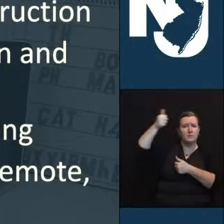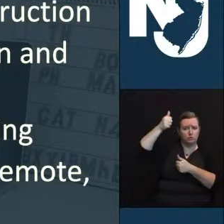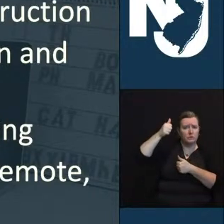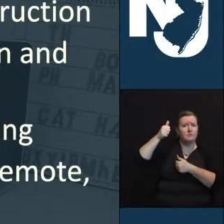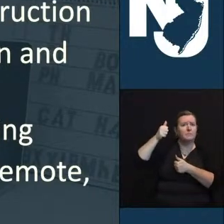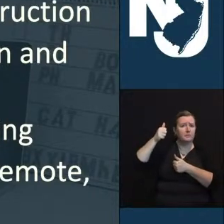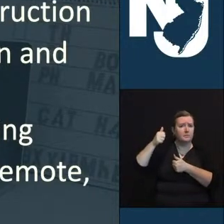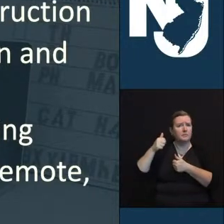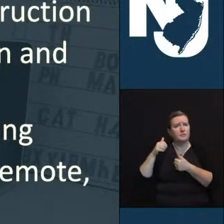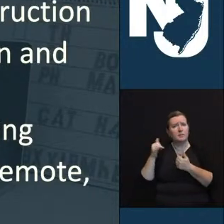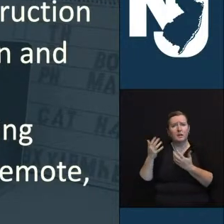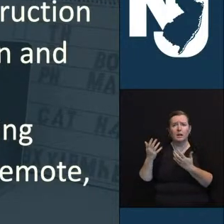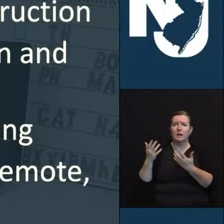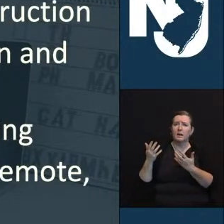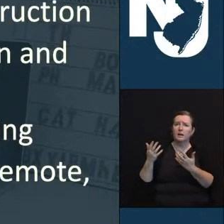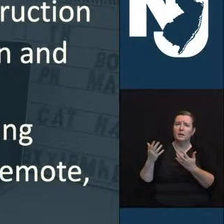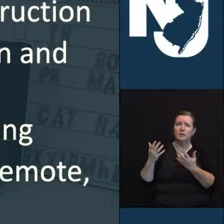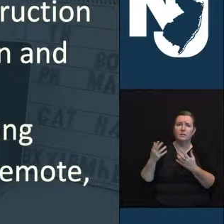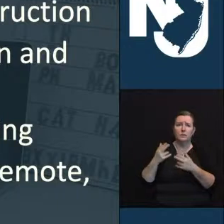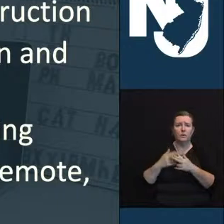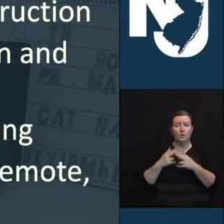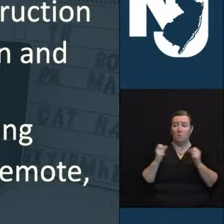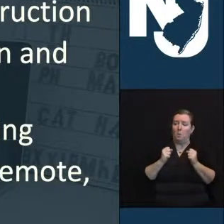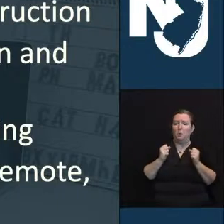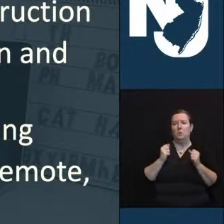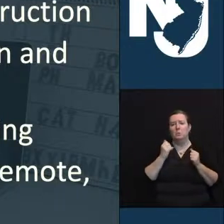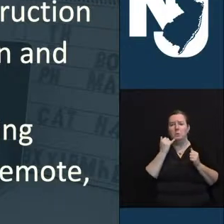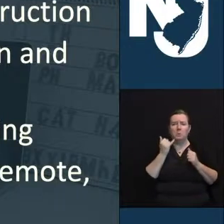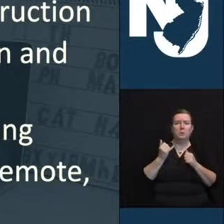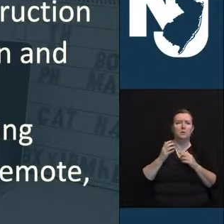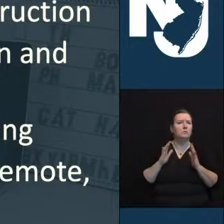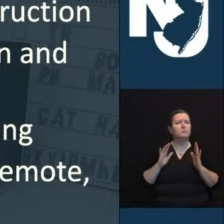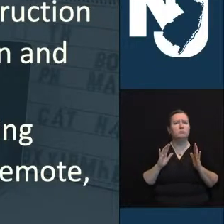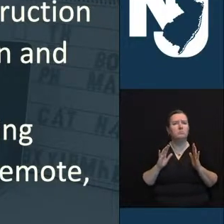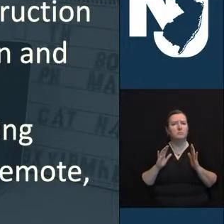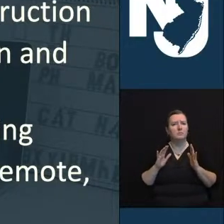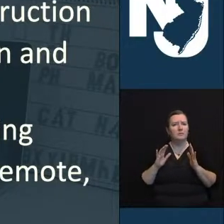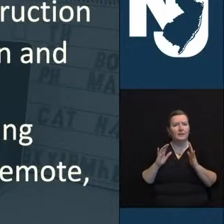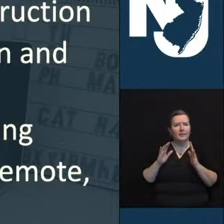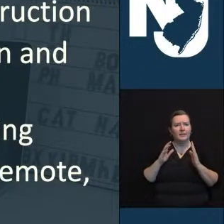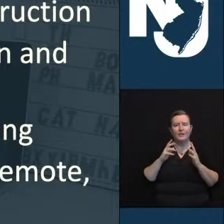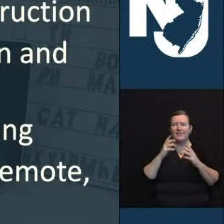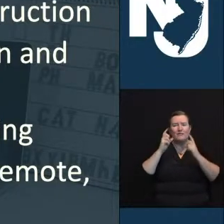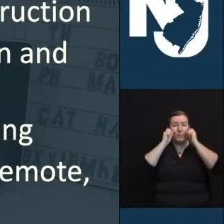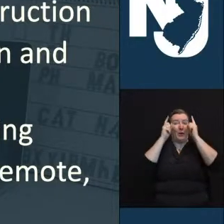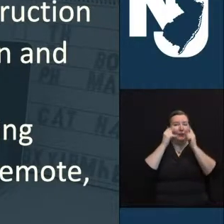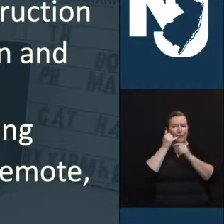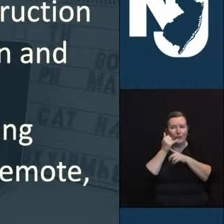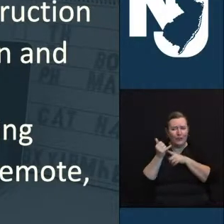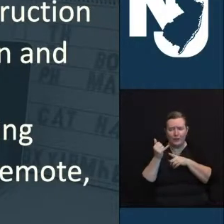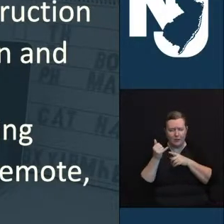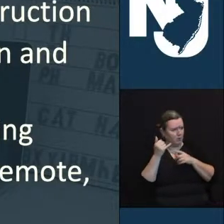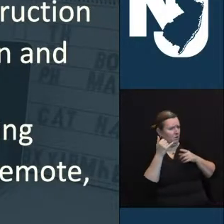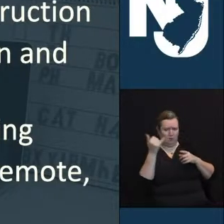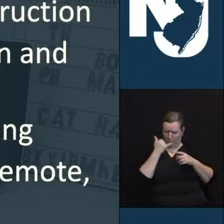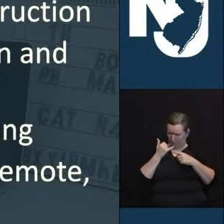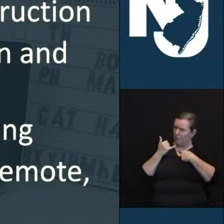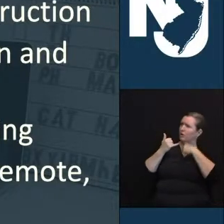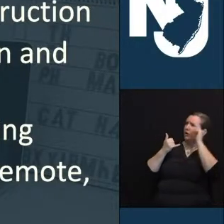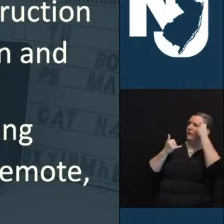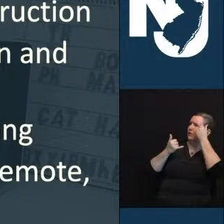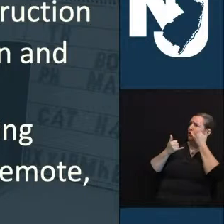leadership, senior folks representing educators today. All constructive, really